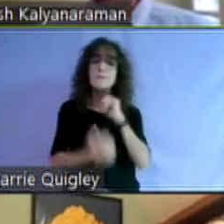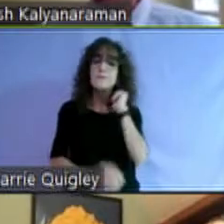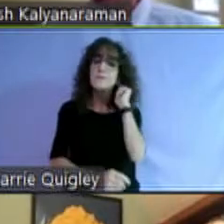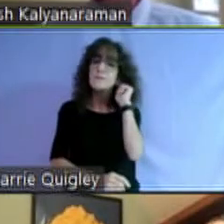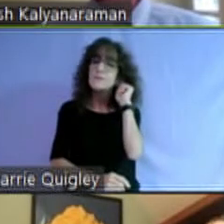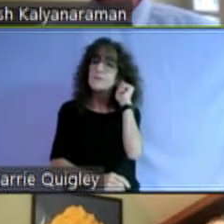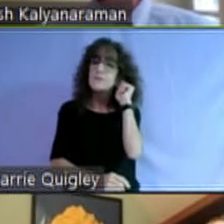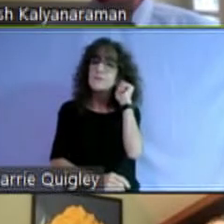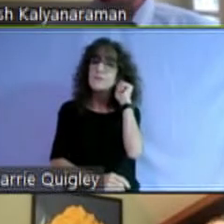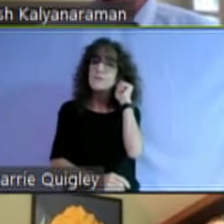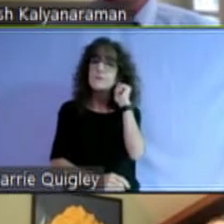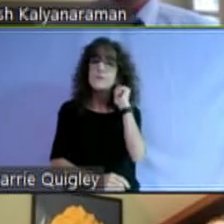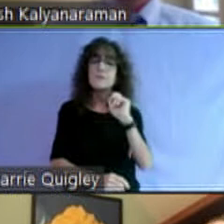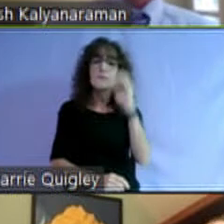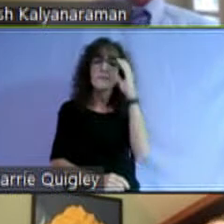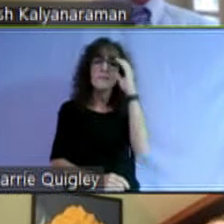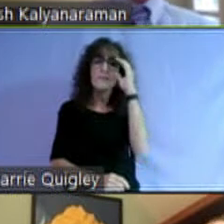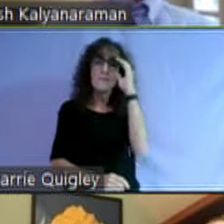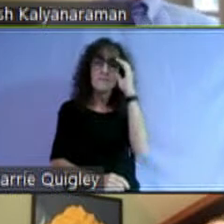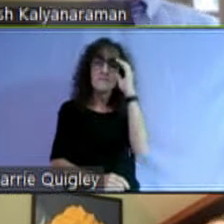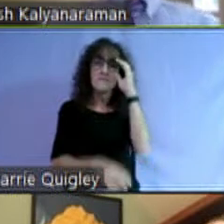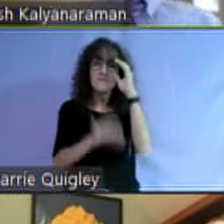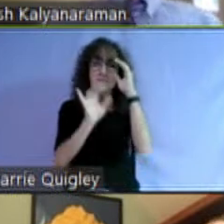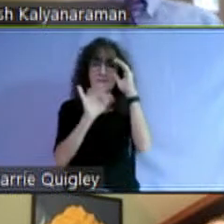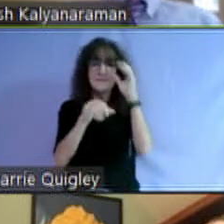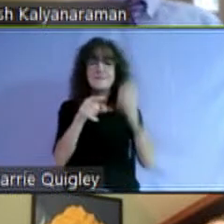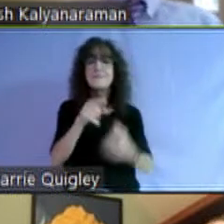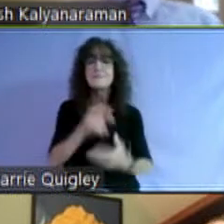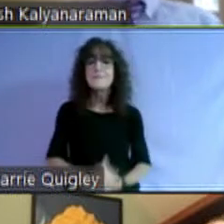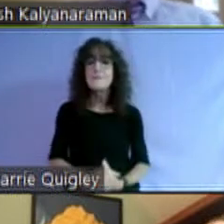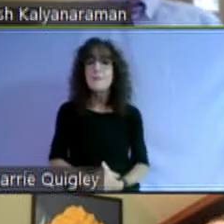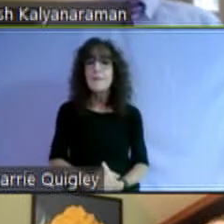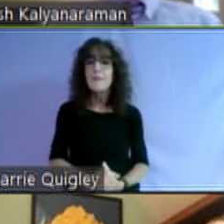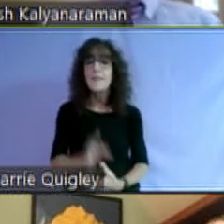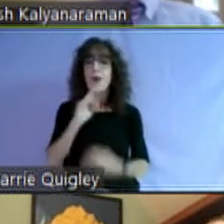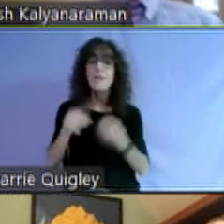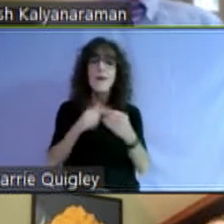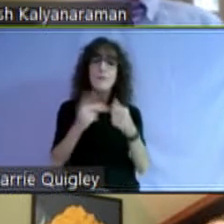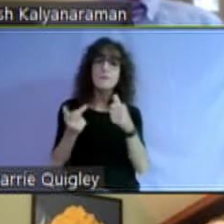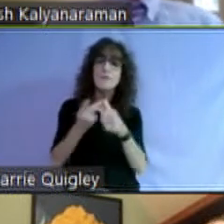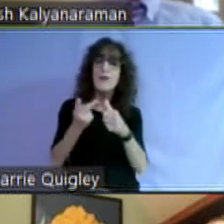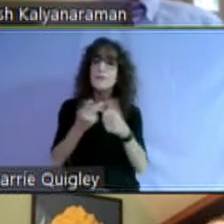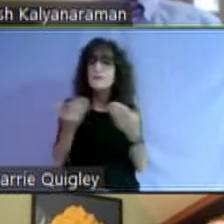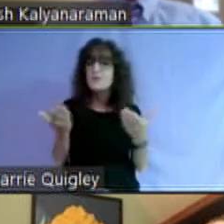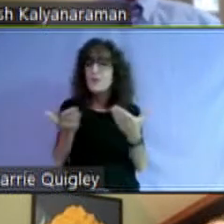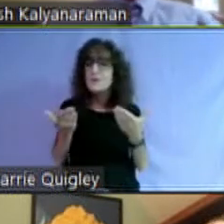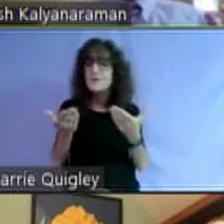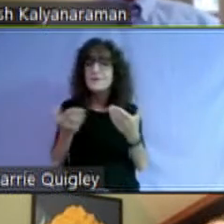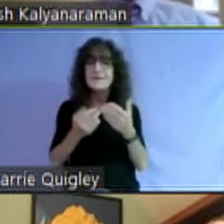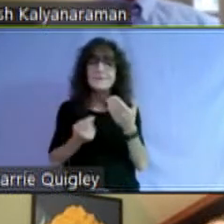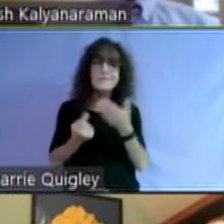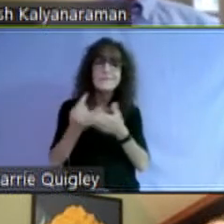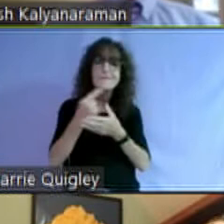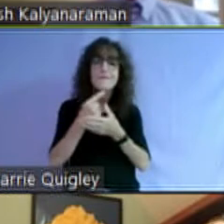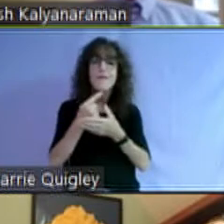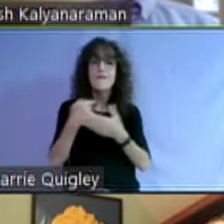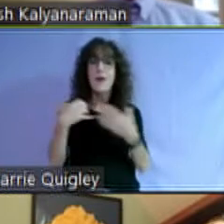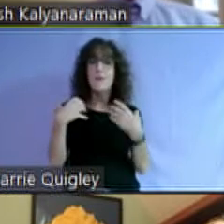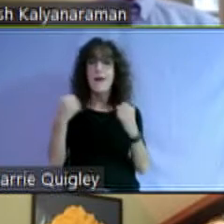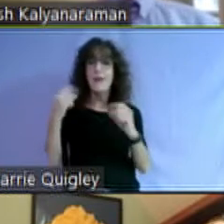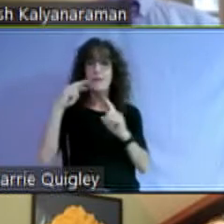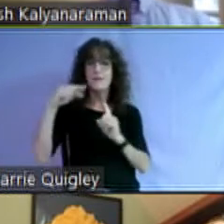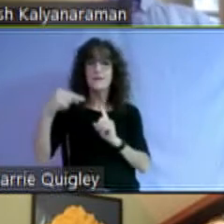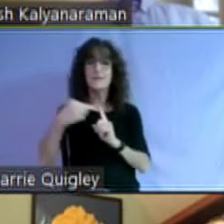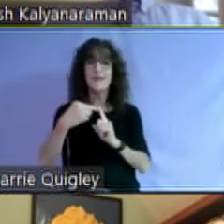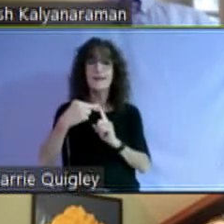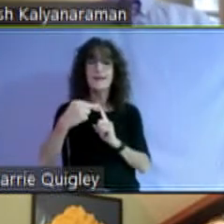see if this works. There we go. In terms of what our priorities are, what we're doing from a health standpoint,